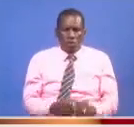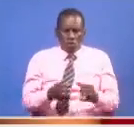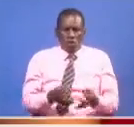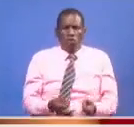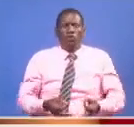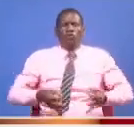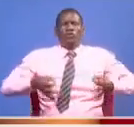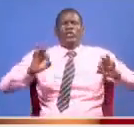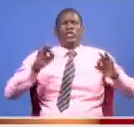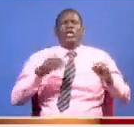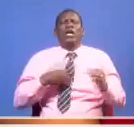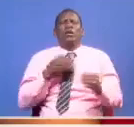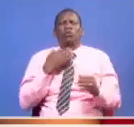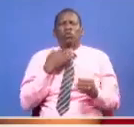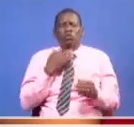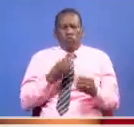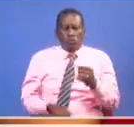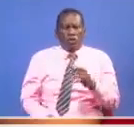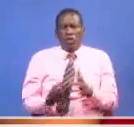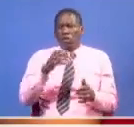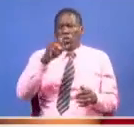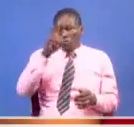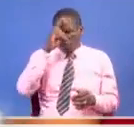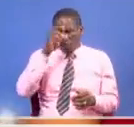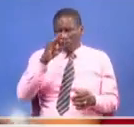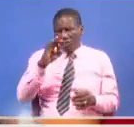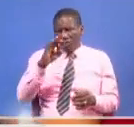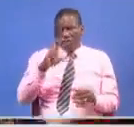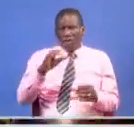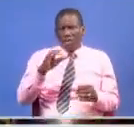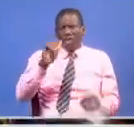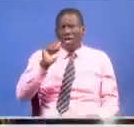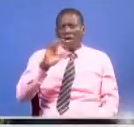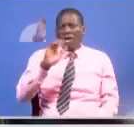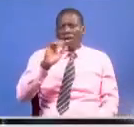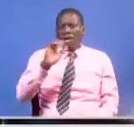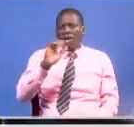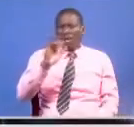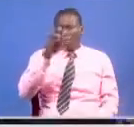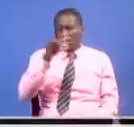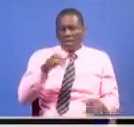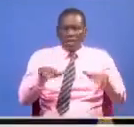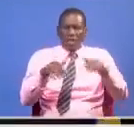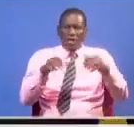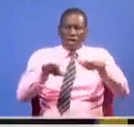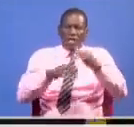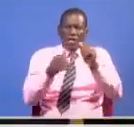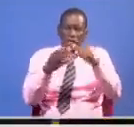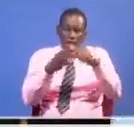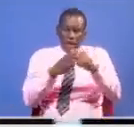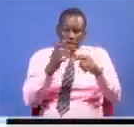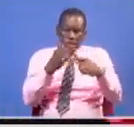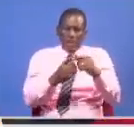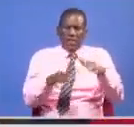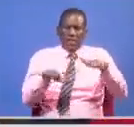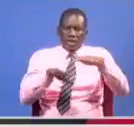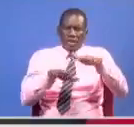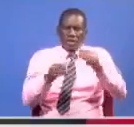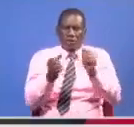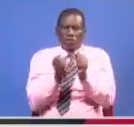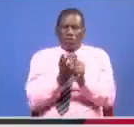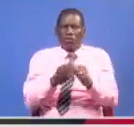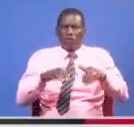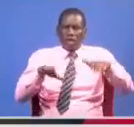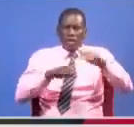officially Police FC Academy for under 9, under 12, under 15 and under 17, because we want to say thank